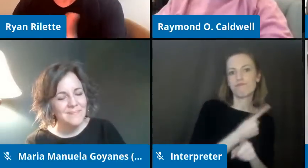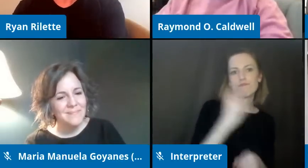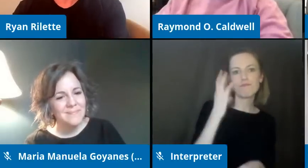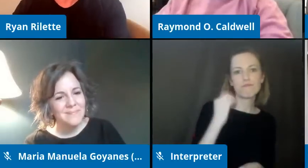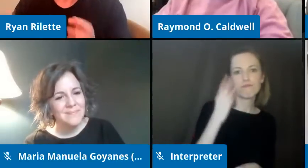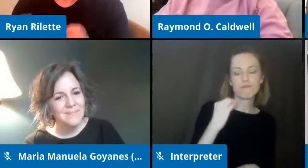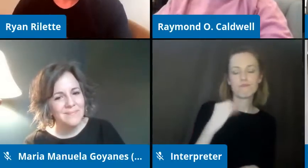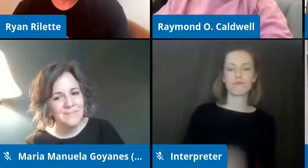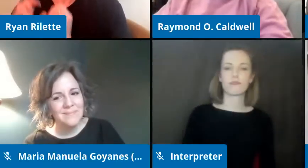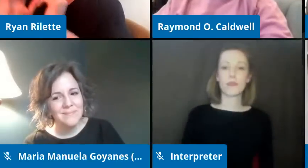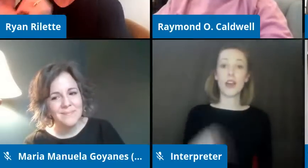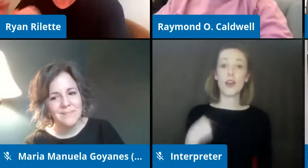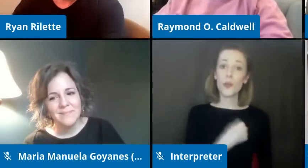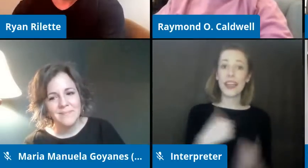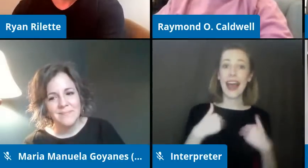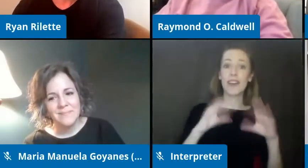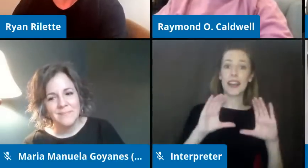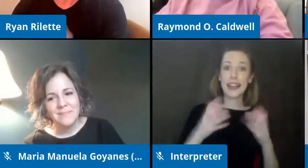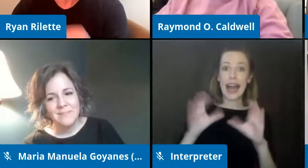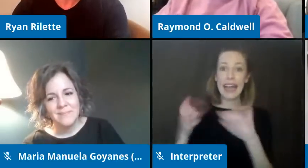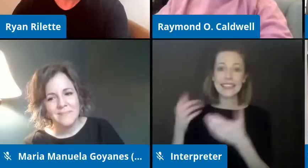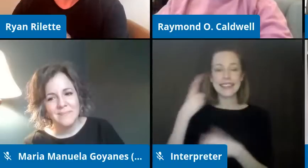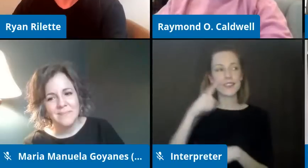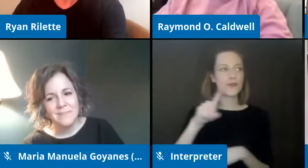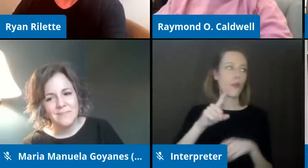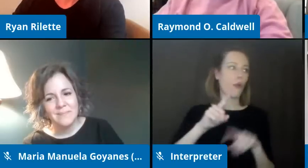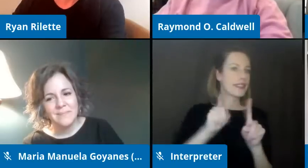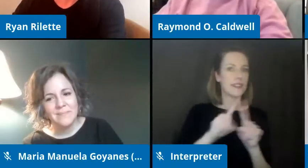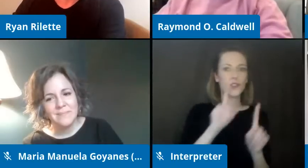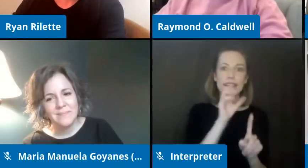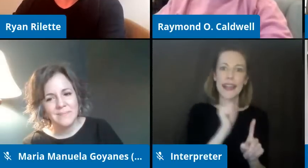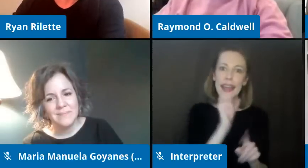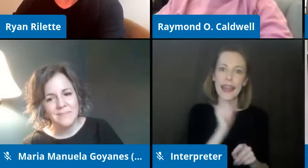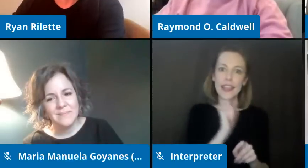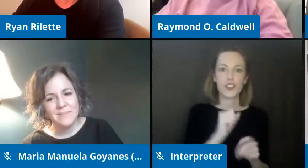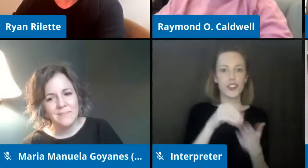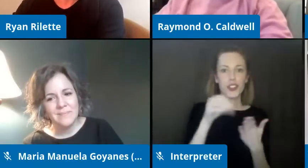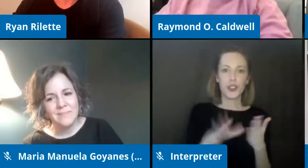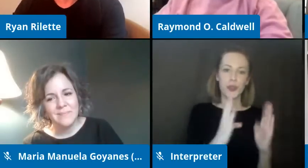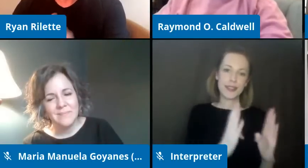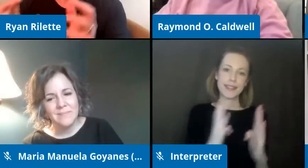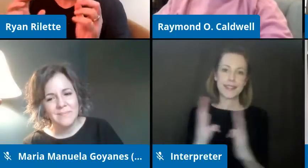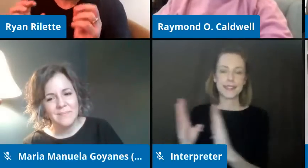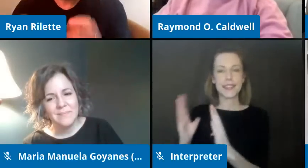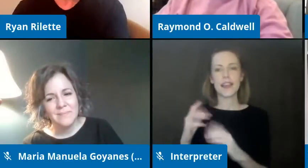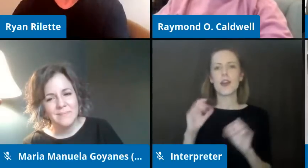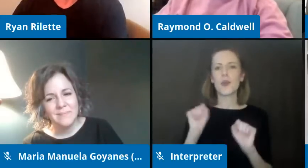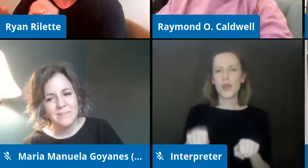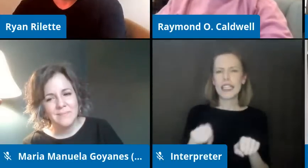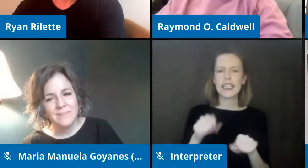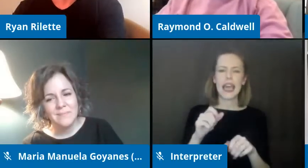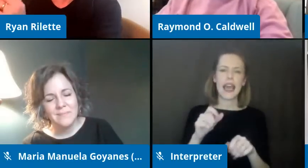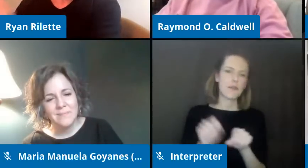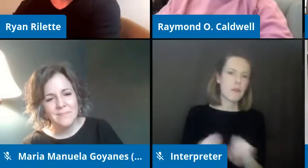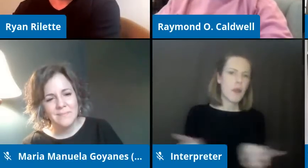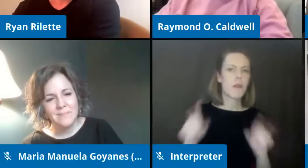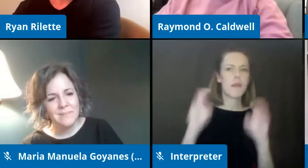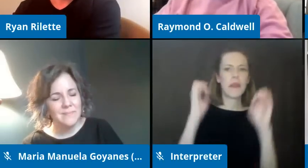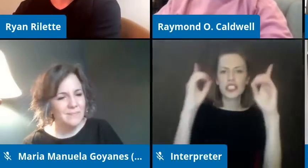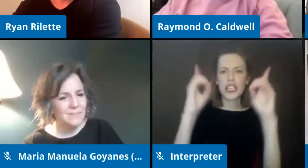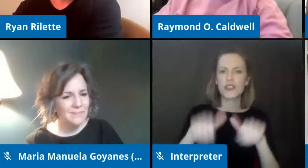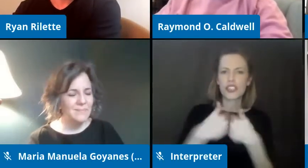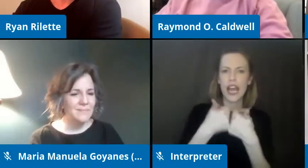groups of students. Let's put things online that are similar. Let's put educational challenges out there that are for K-3,